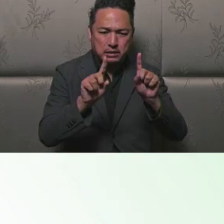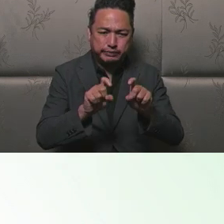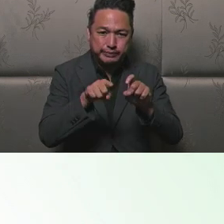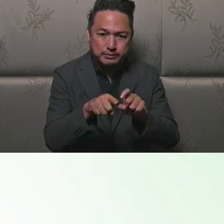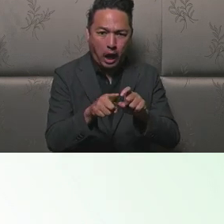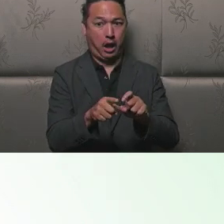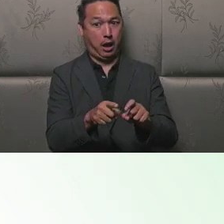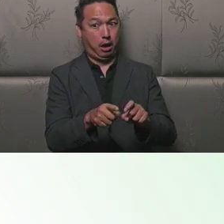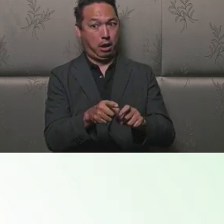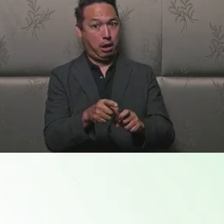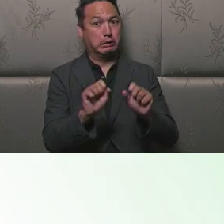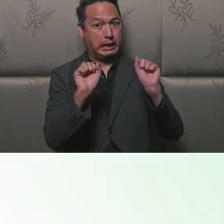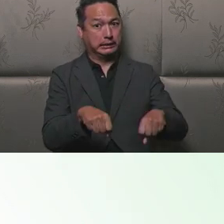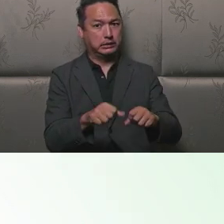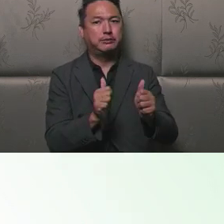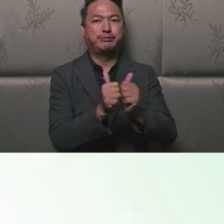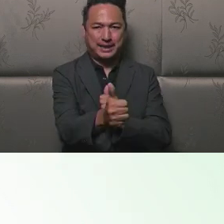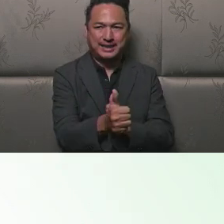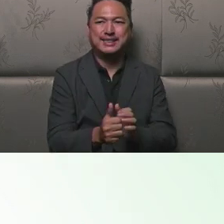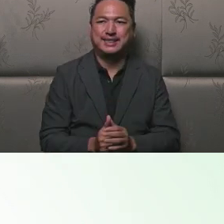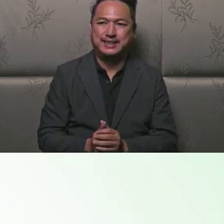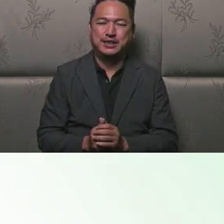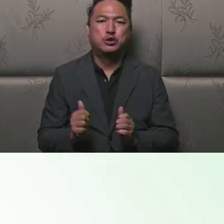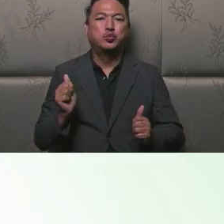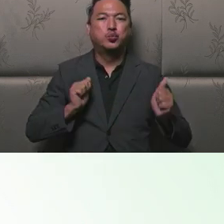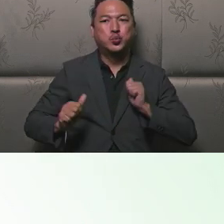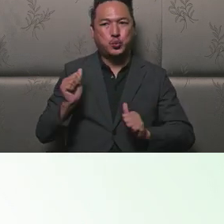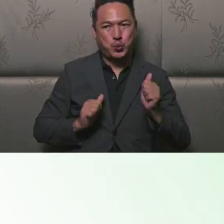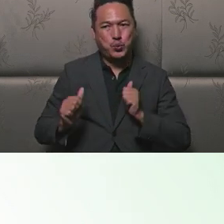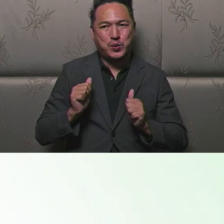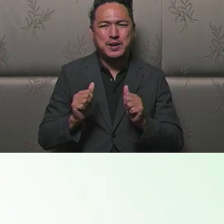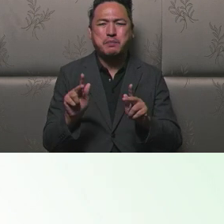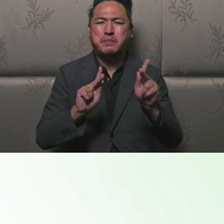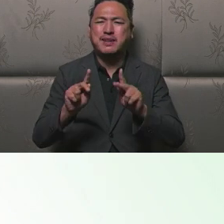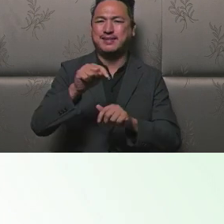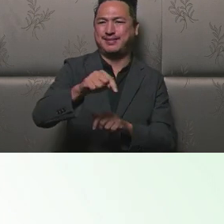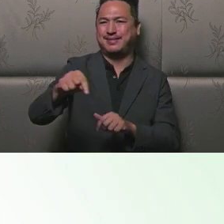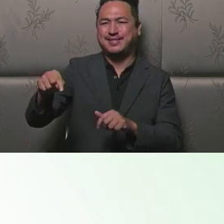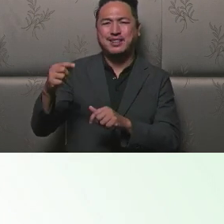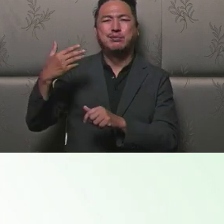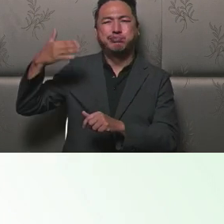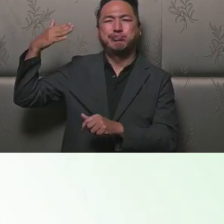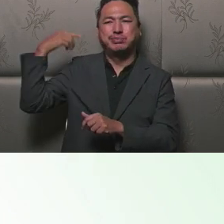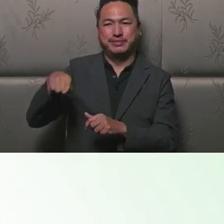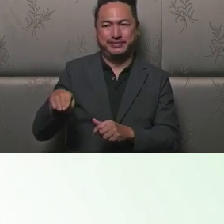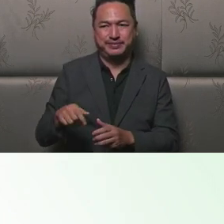where the application of the knowledge comes in by noting gains and gaps and ways forward. Okay.